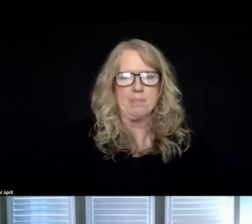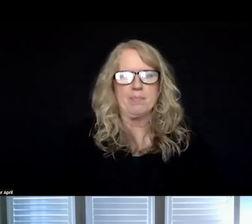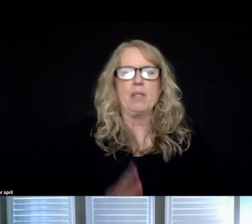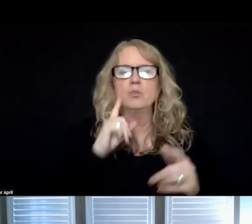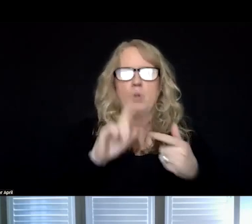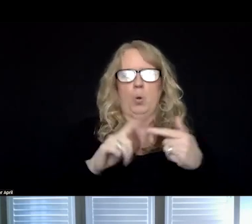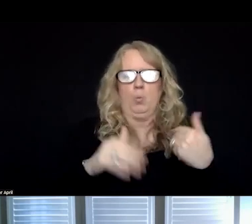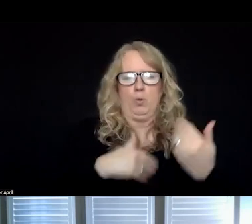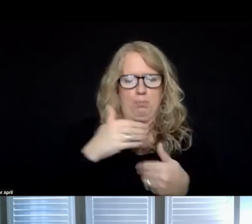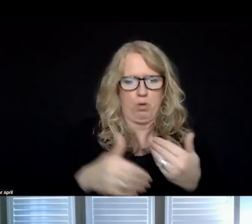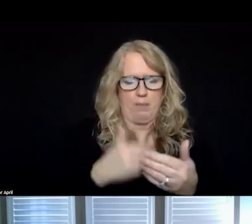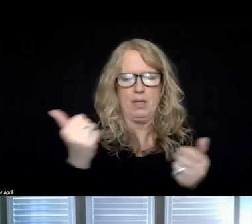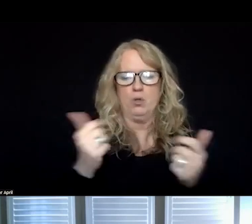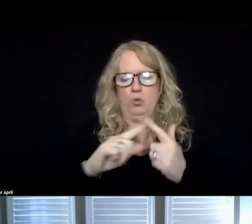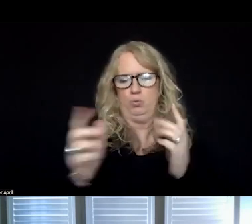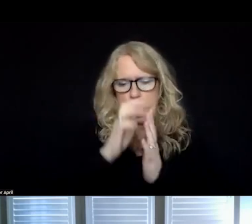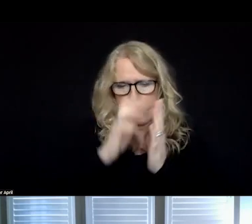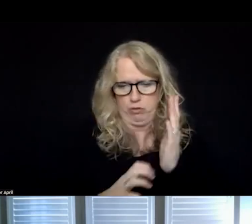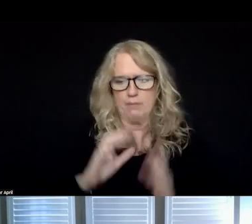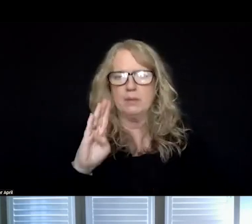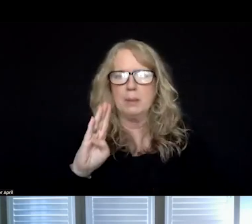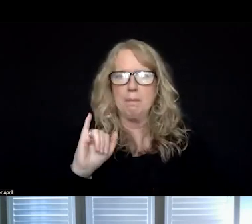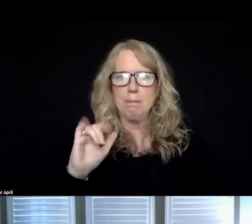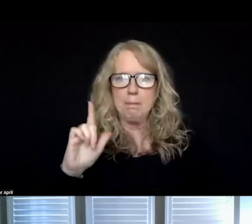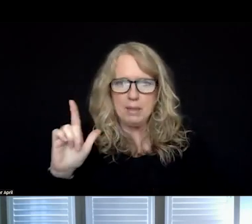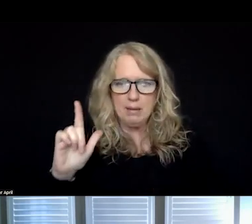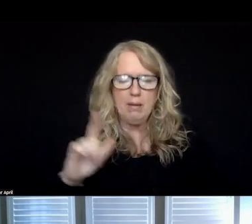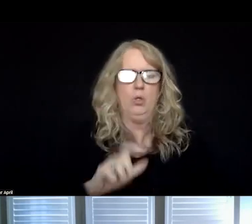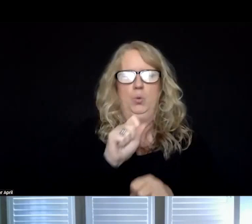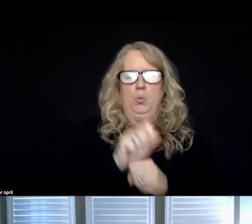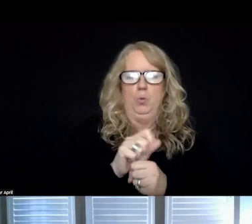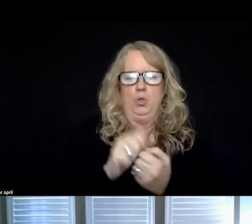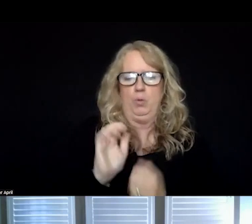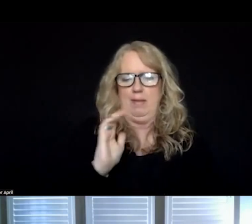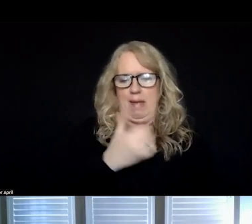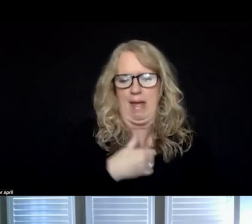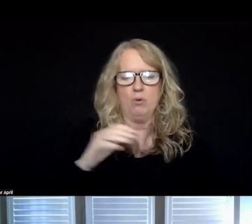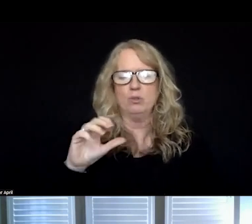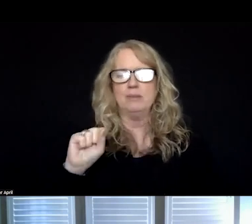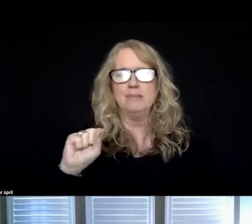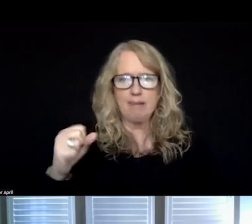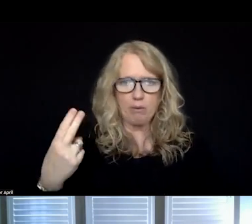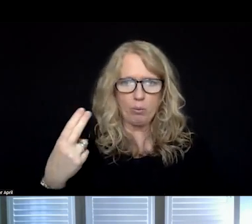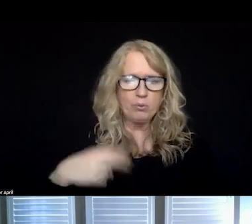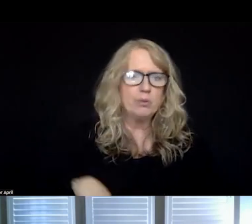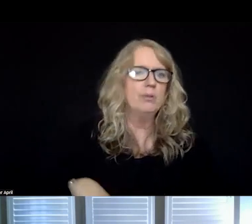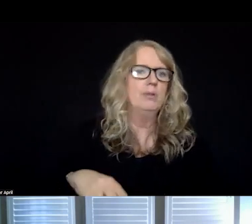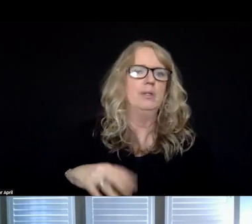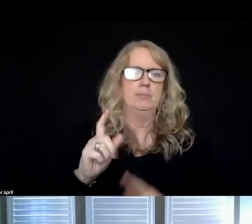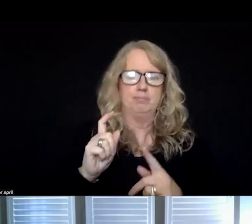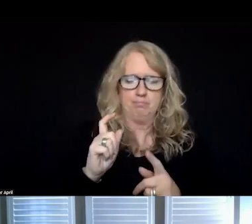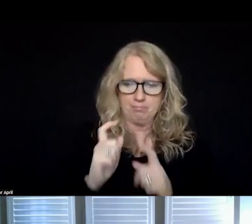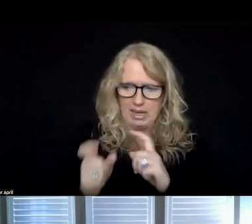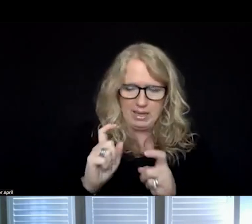was we drafted a bill. We worked with our stakeholders. We created, we made edits to